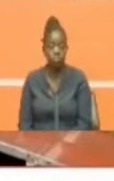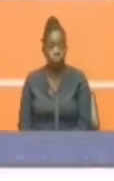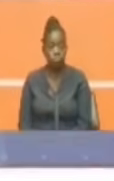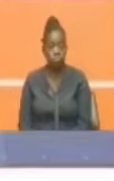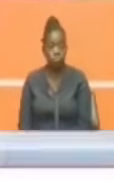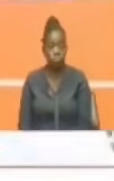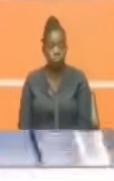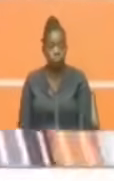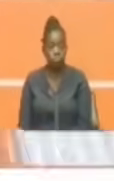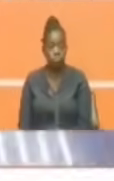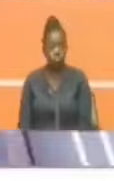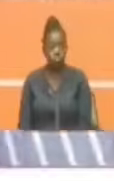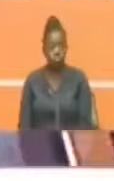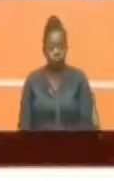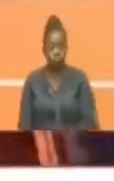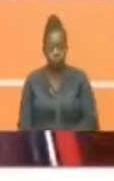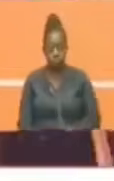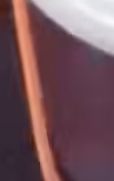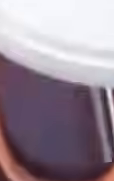TV.